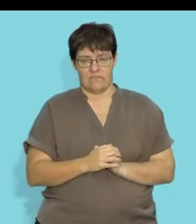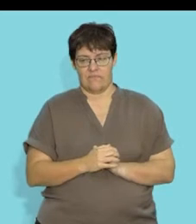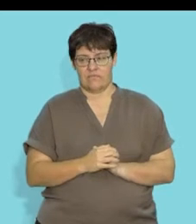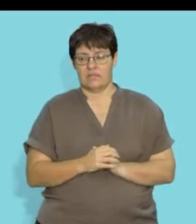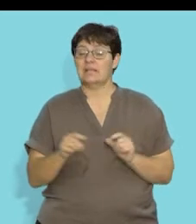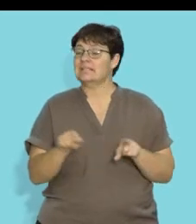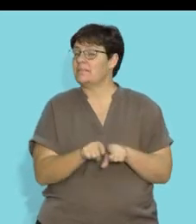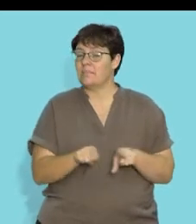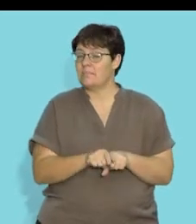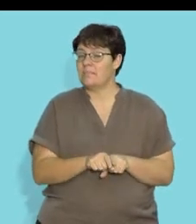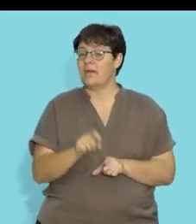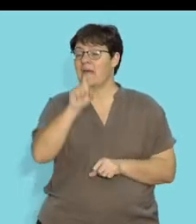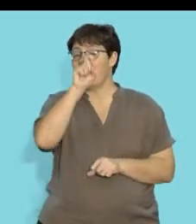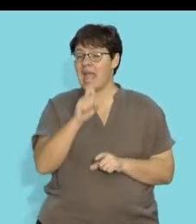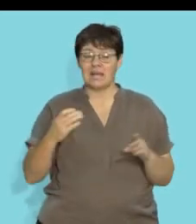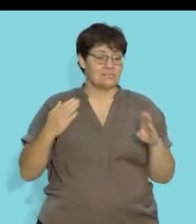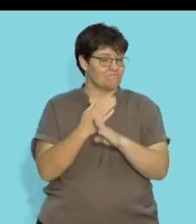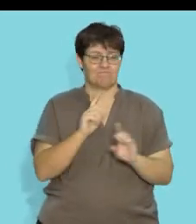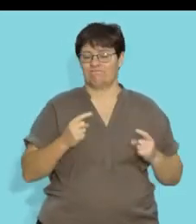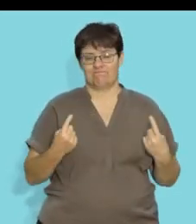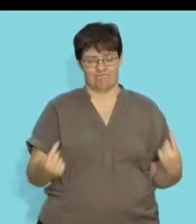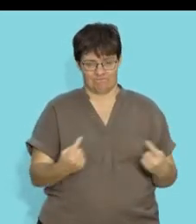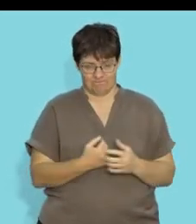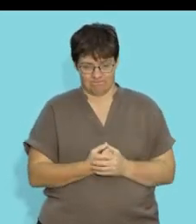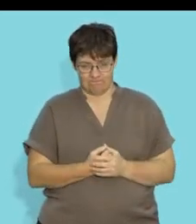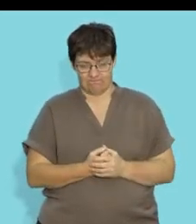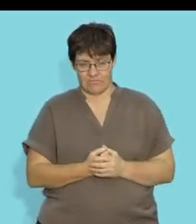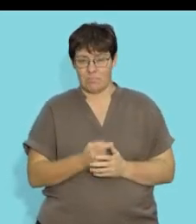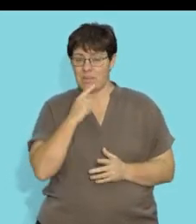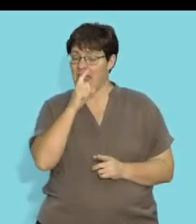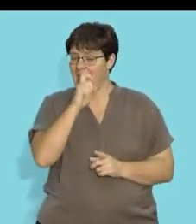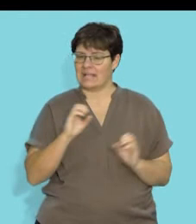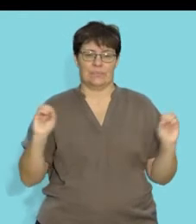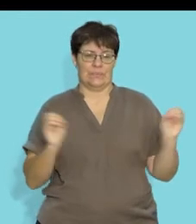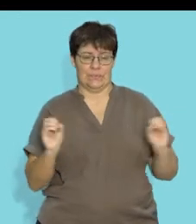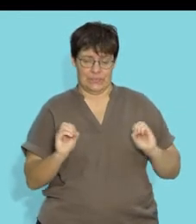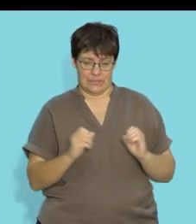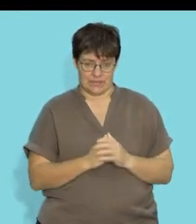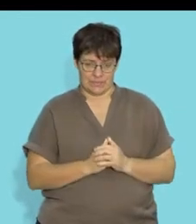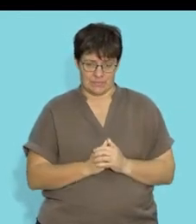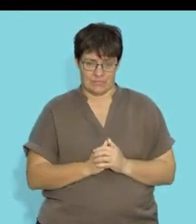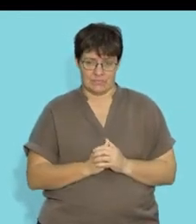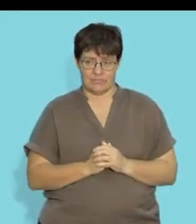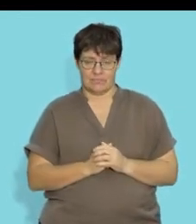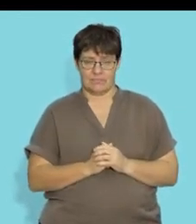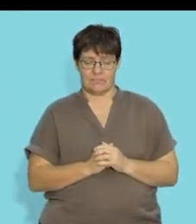also, it does not have the x-intercept. So in simple terms, there is no x-intercept.